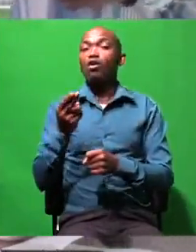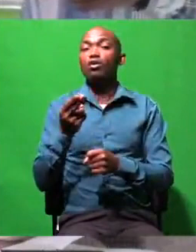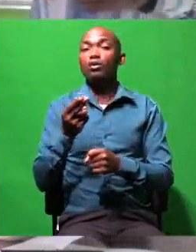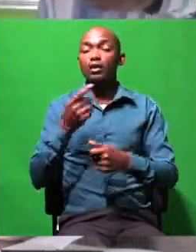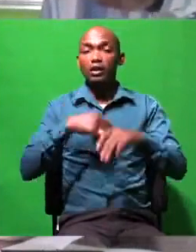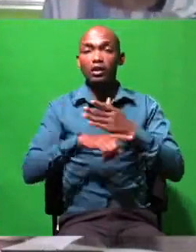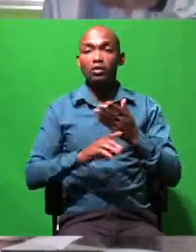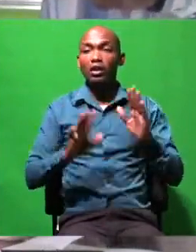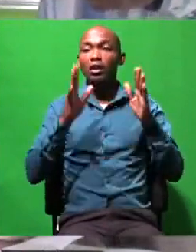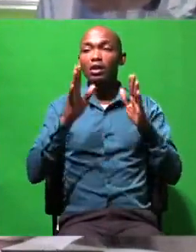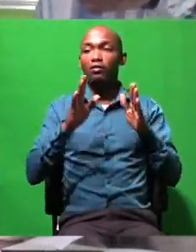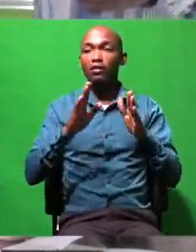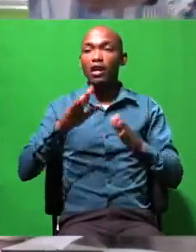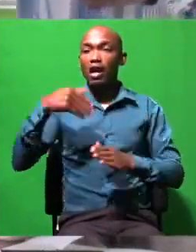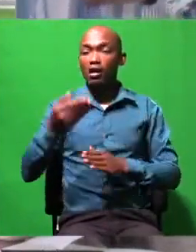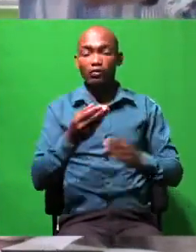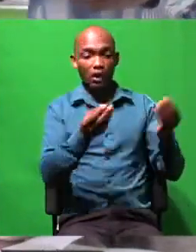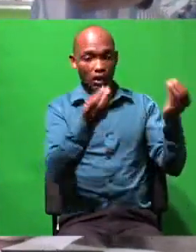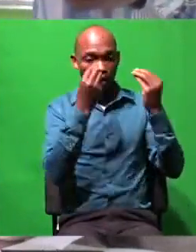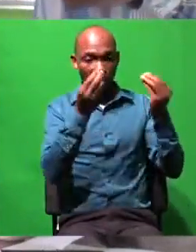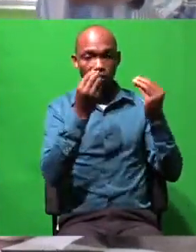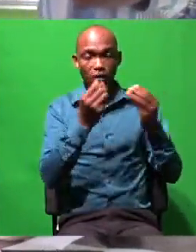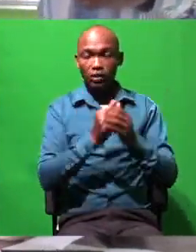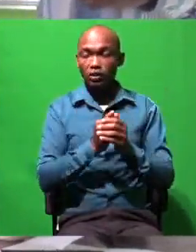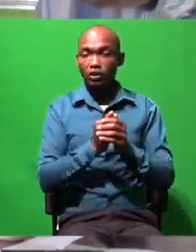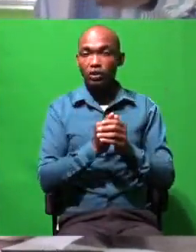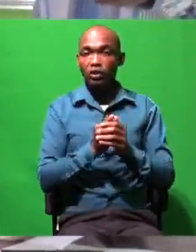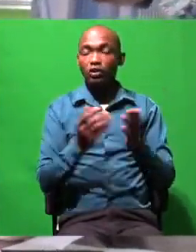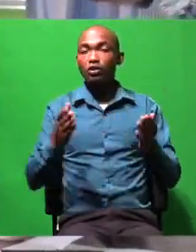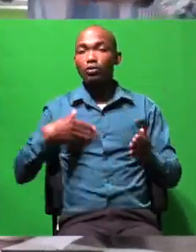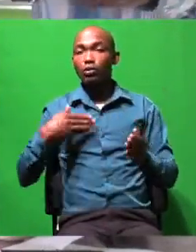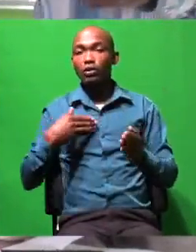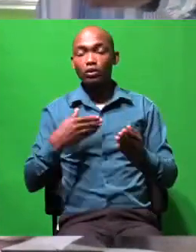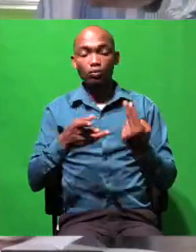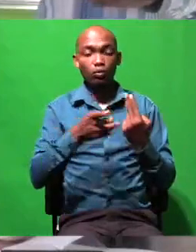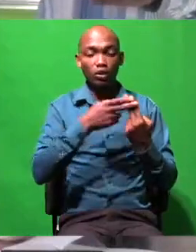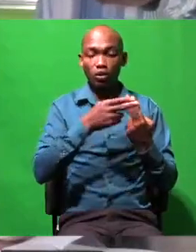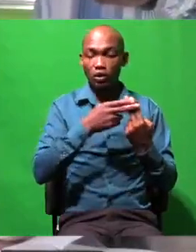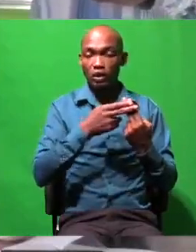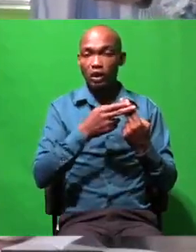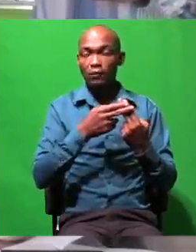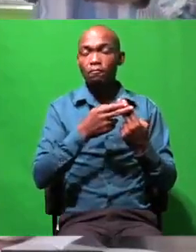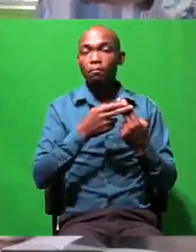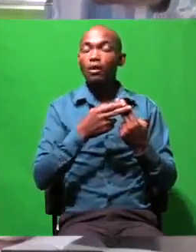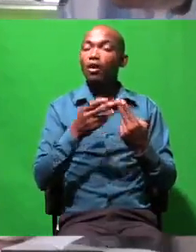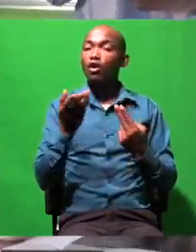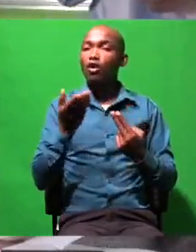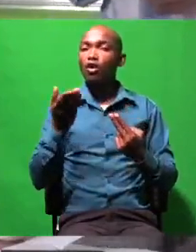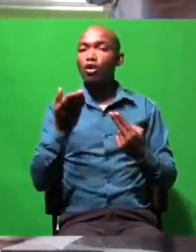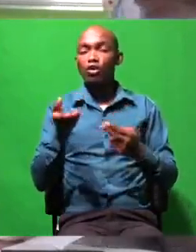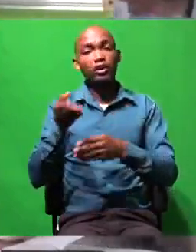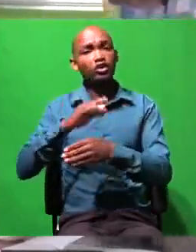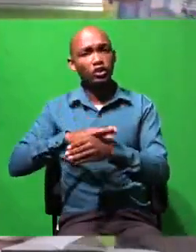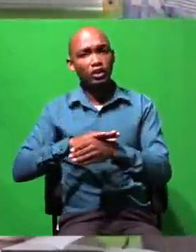on your livelihood. Maybe after education, I'm going to be a doctor, I'm going to be an engineer,